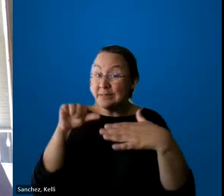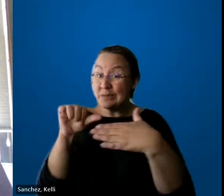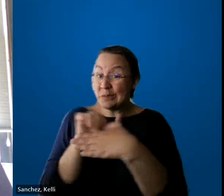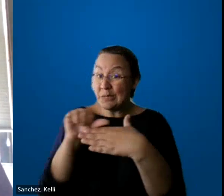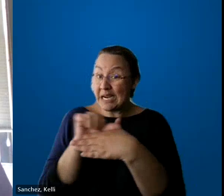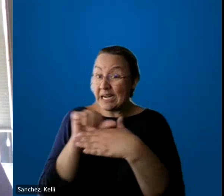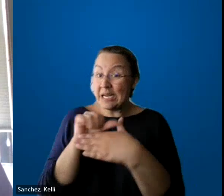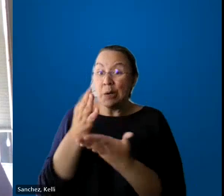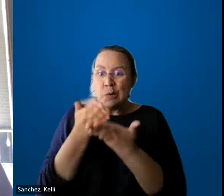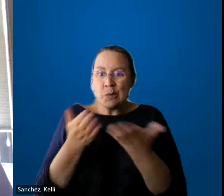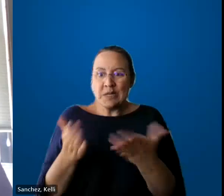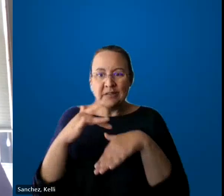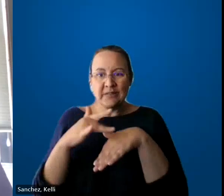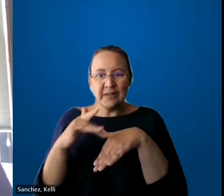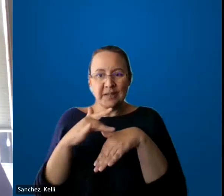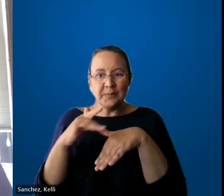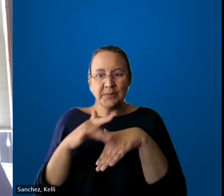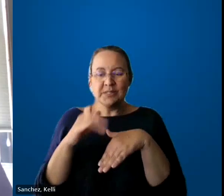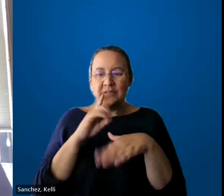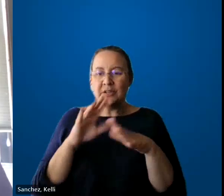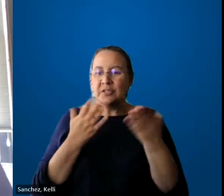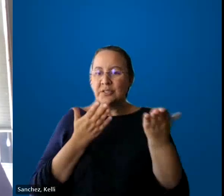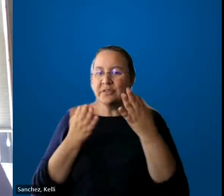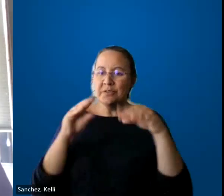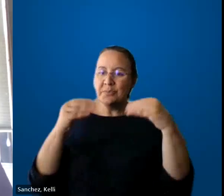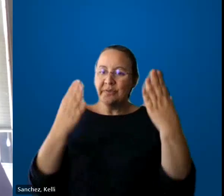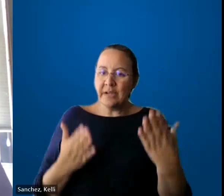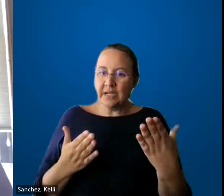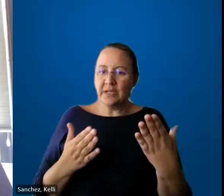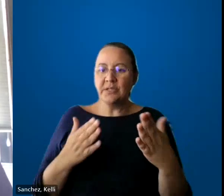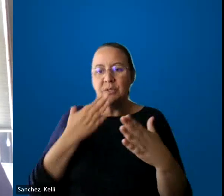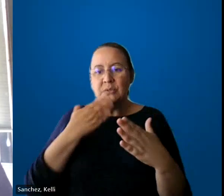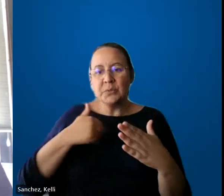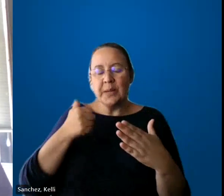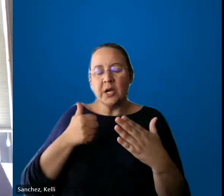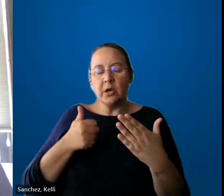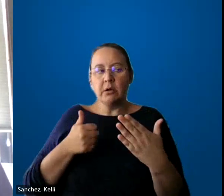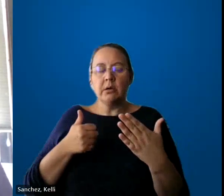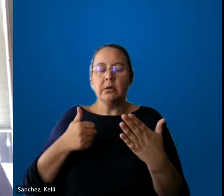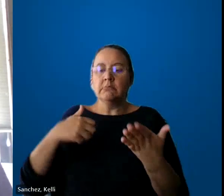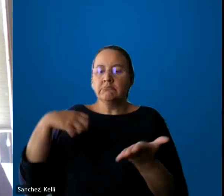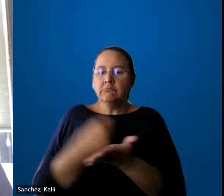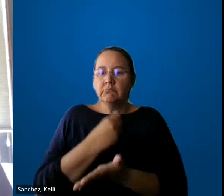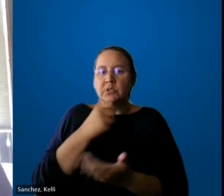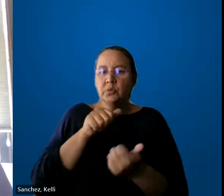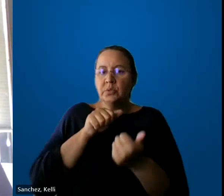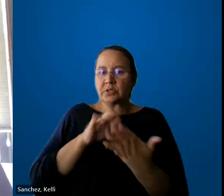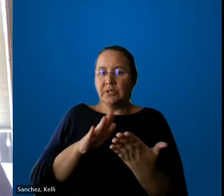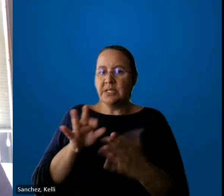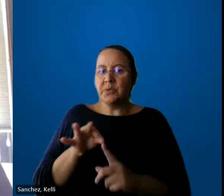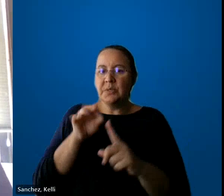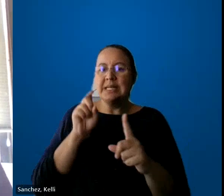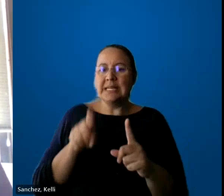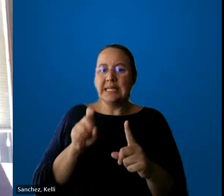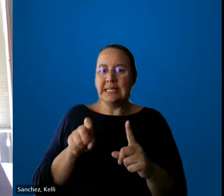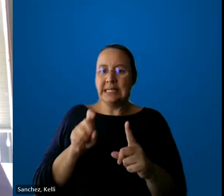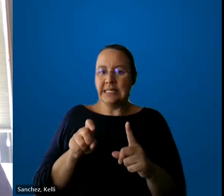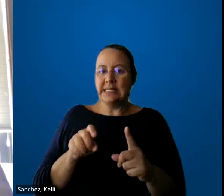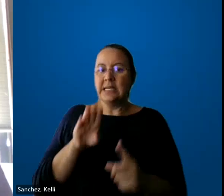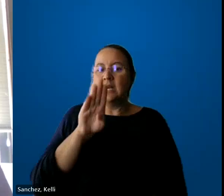or resources available for service providers to better equip them to address the unique needs of BIPOC